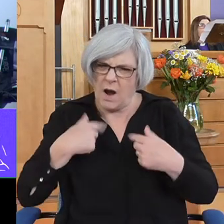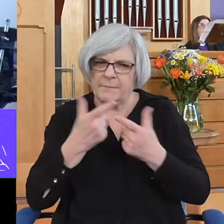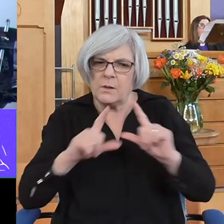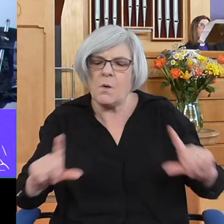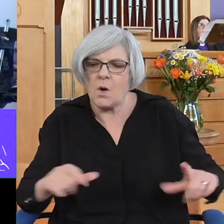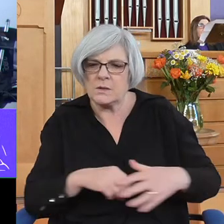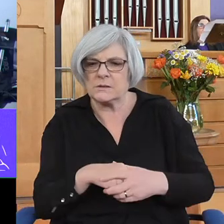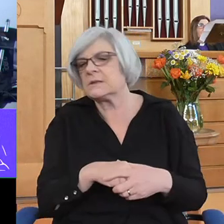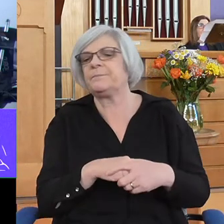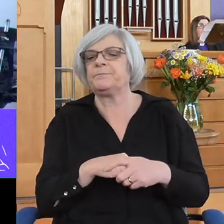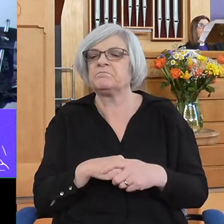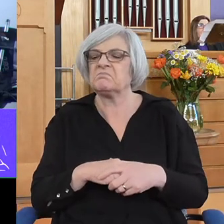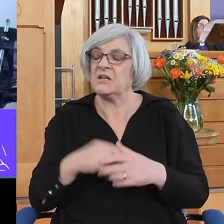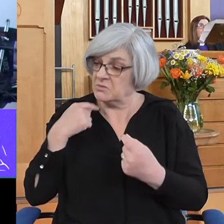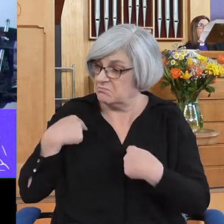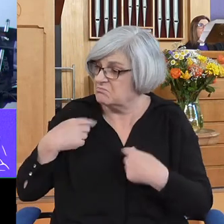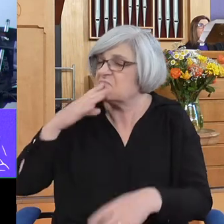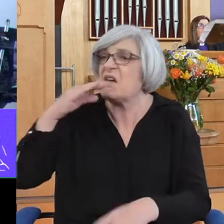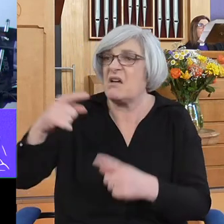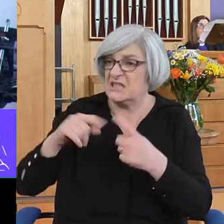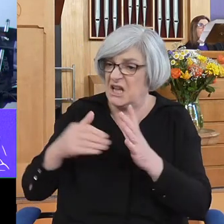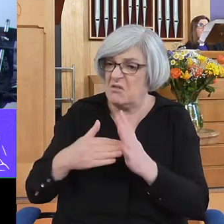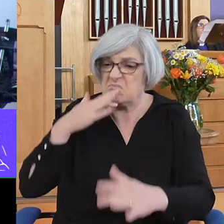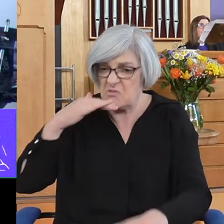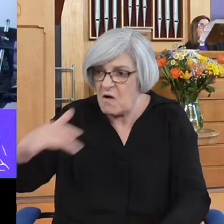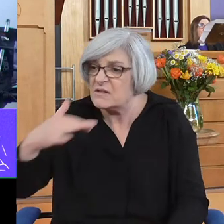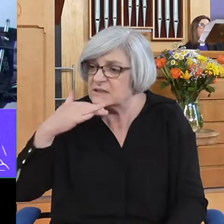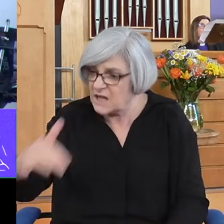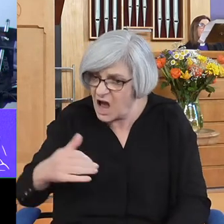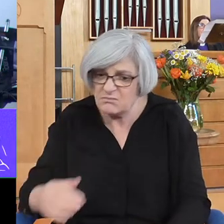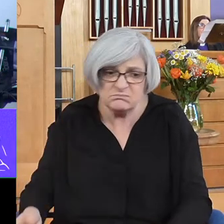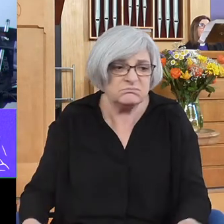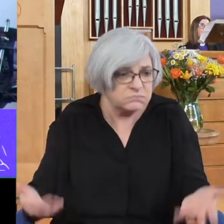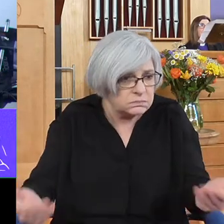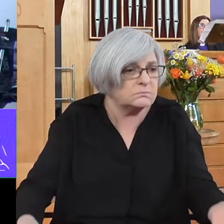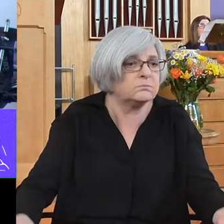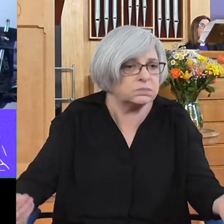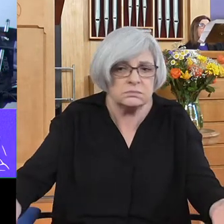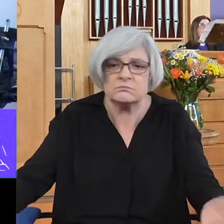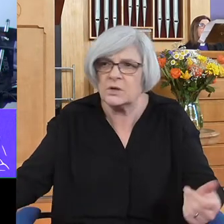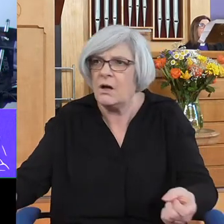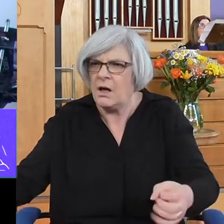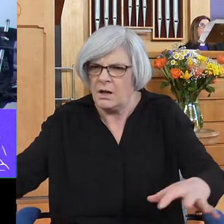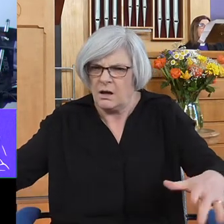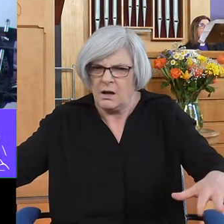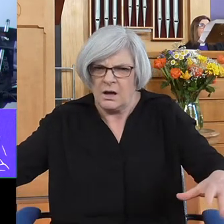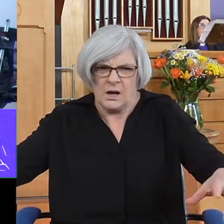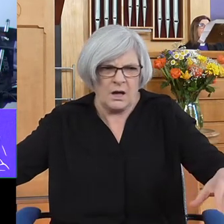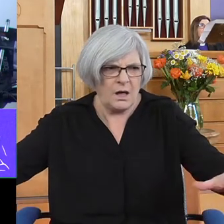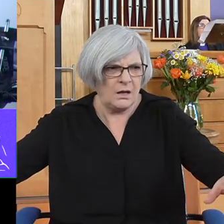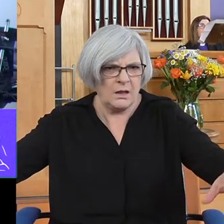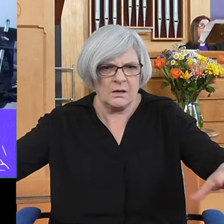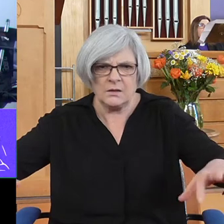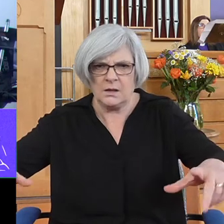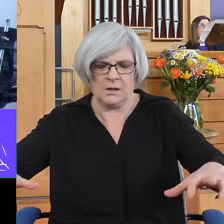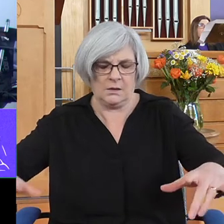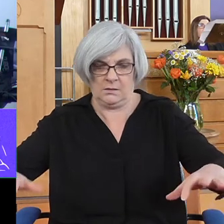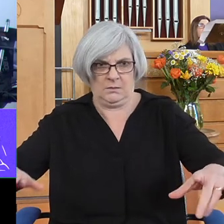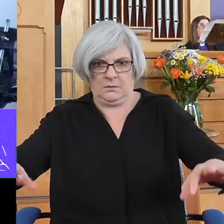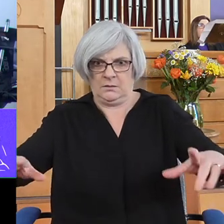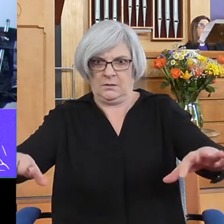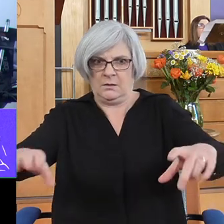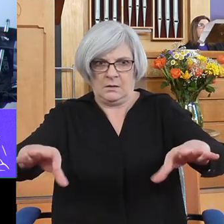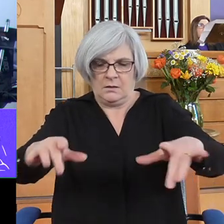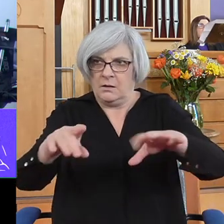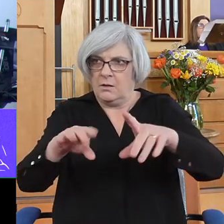Lord. So I prophesied as I was commanded, and as I was prophesying, there was a noise, a rattling sound, and the bones